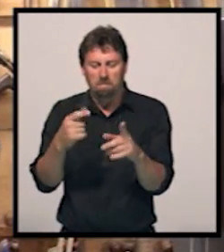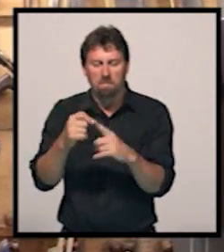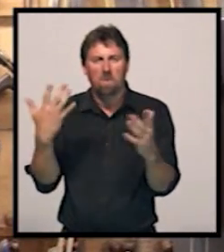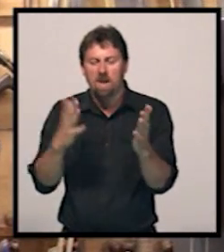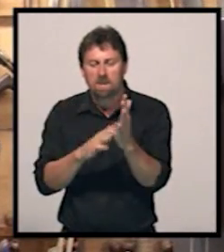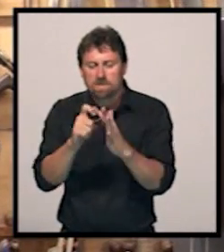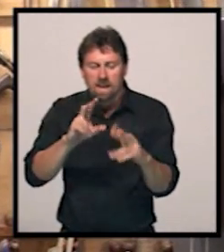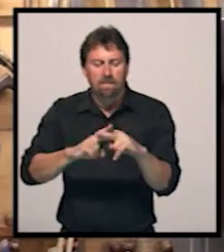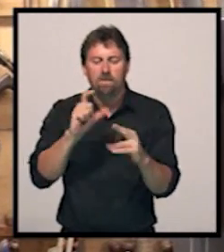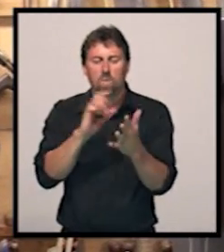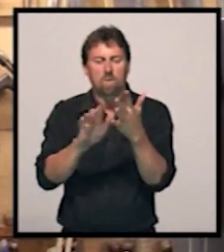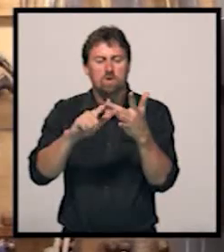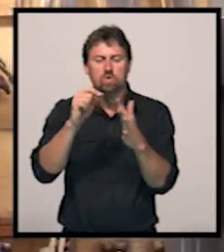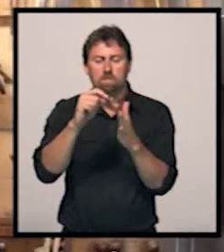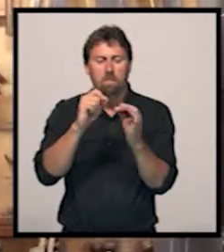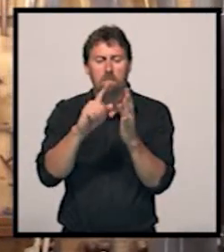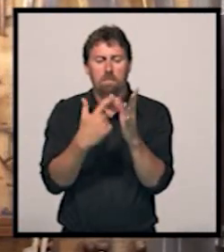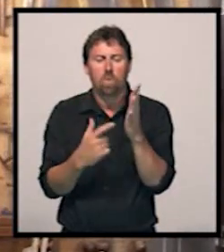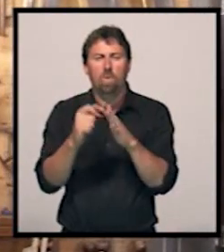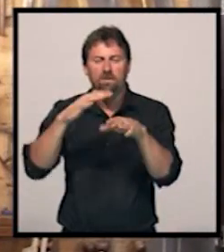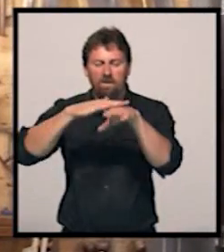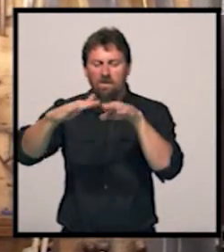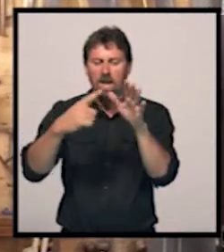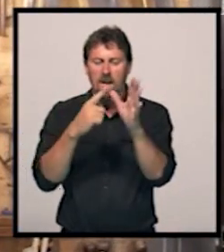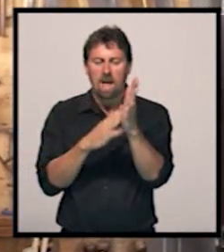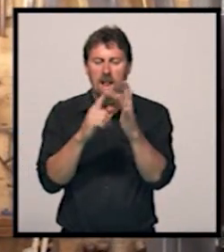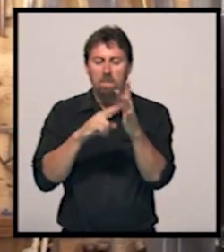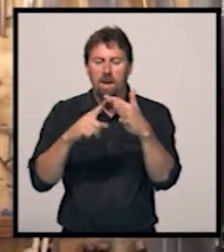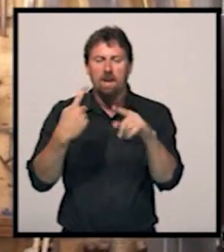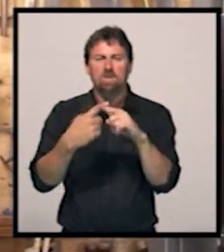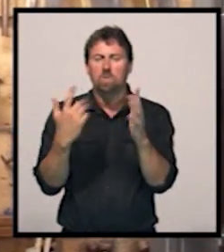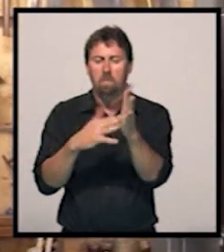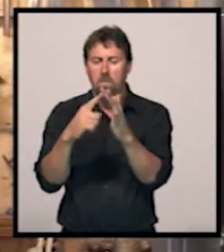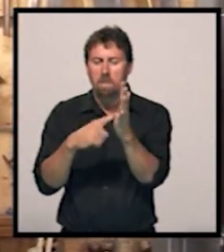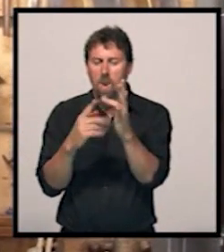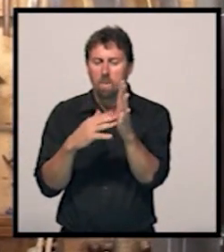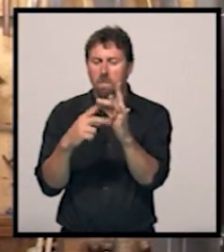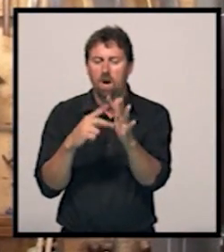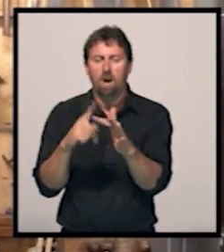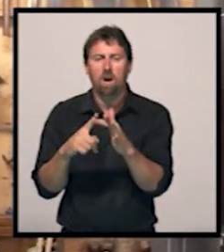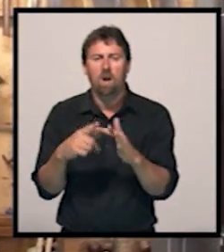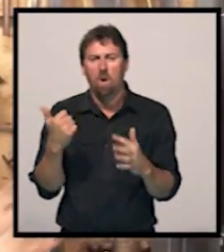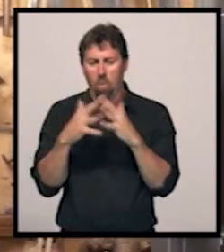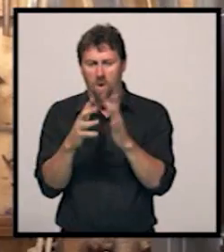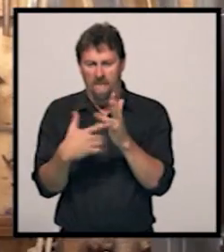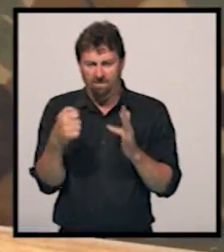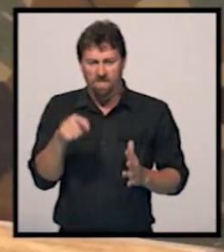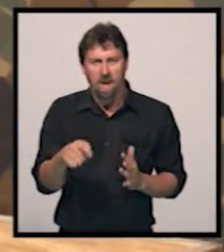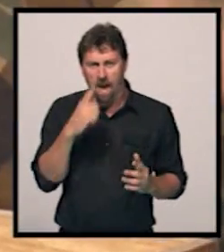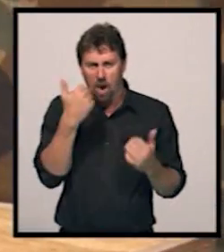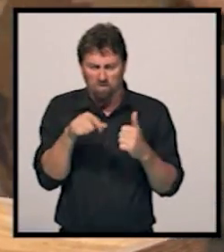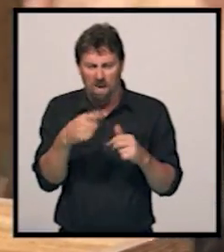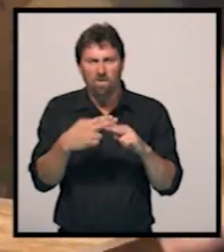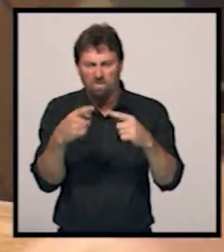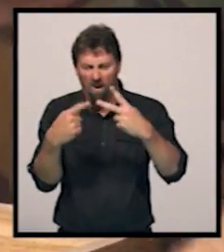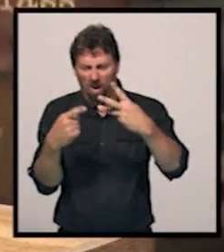any chipboard you can get with this melamine or Laminex on the back, just grab it because it has so many uses around the shed. Now I place that on